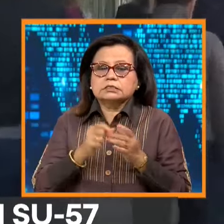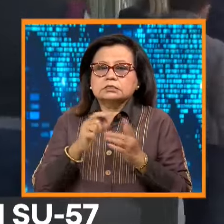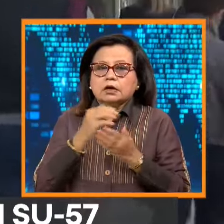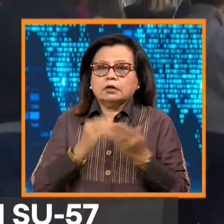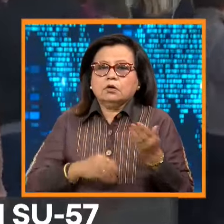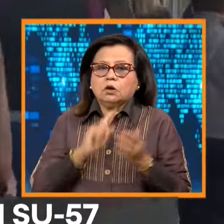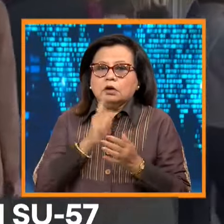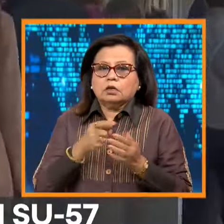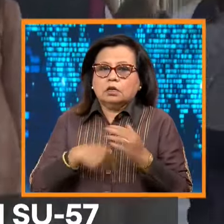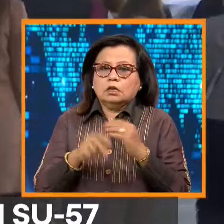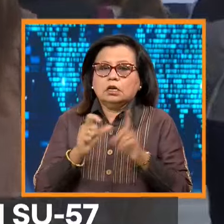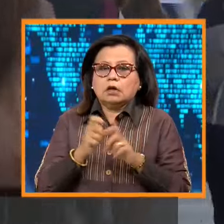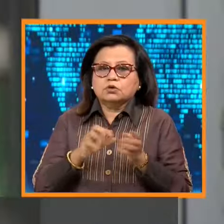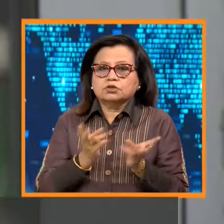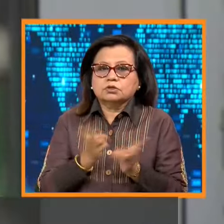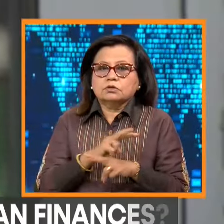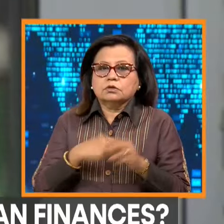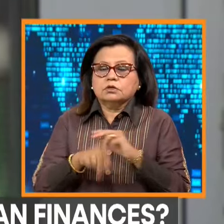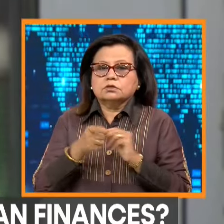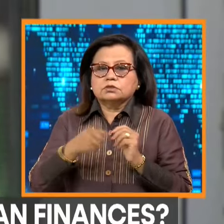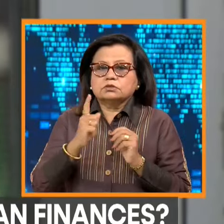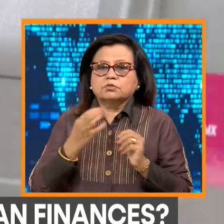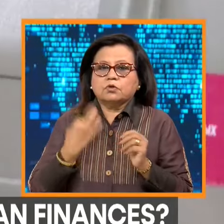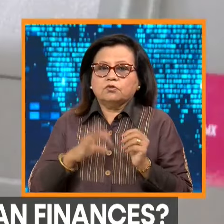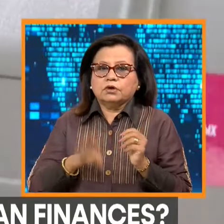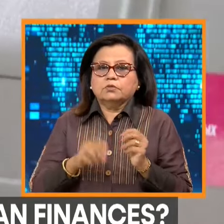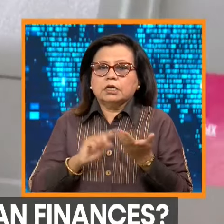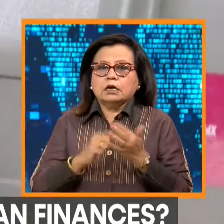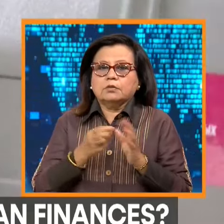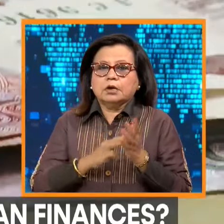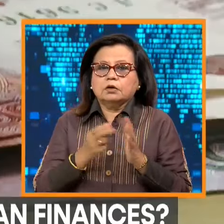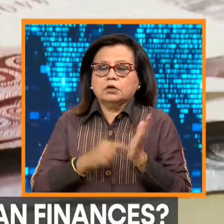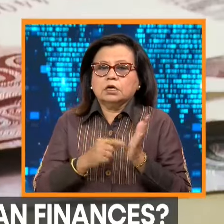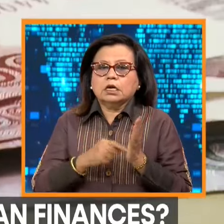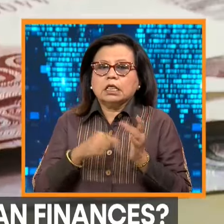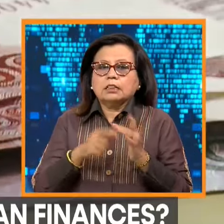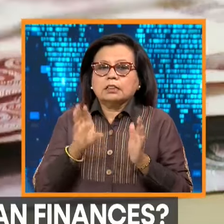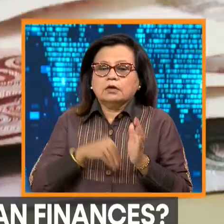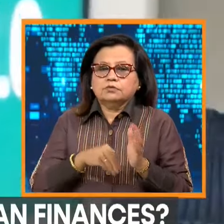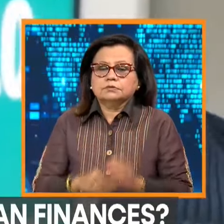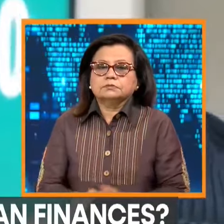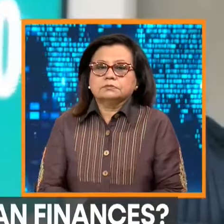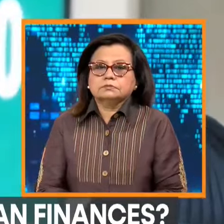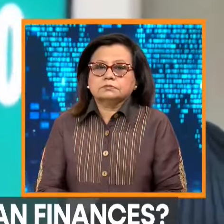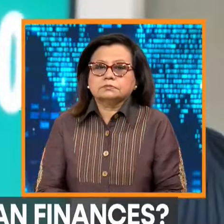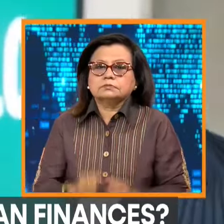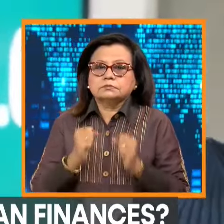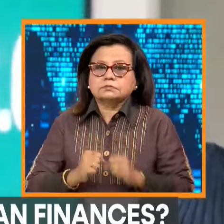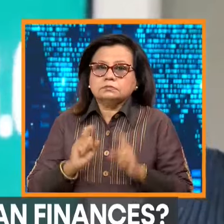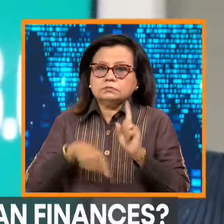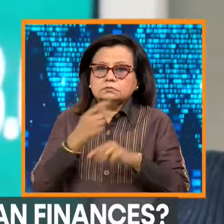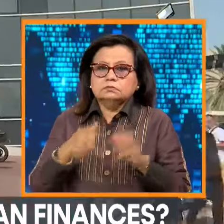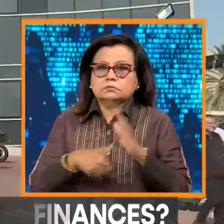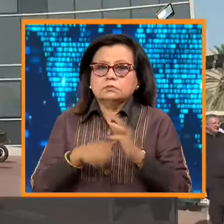slammed the plan, warning that any diversions of its profits would tantamount to theft. Standing next